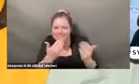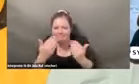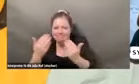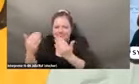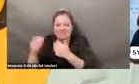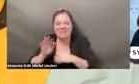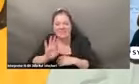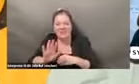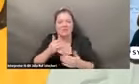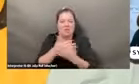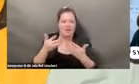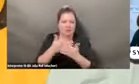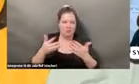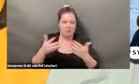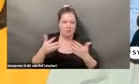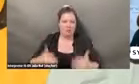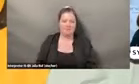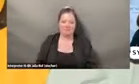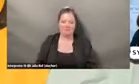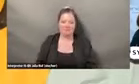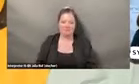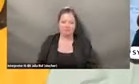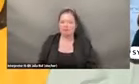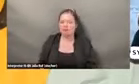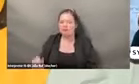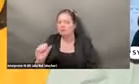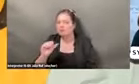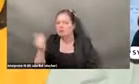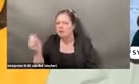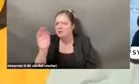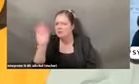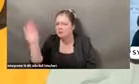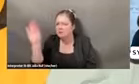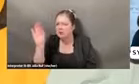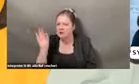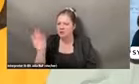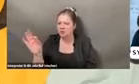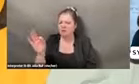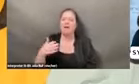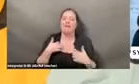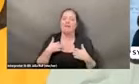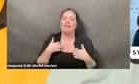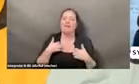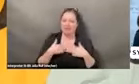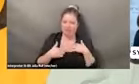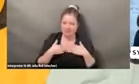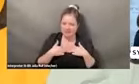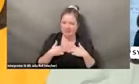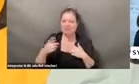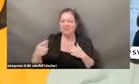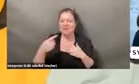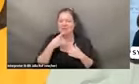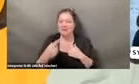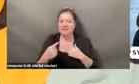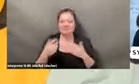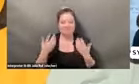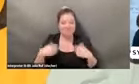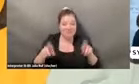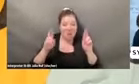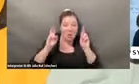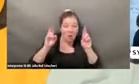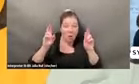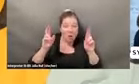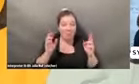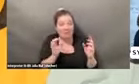So we have another question, which is interesting as well. So hoping that efforts towards actionable feedback will